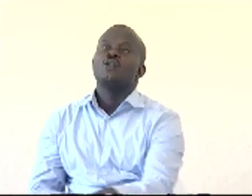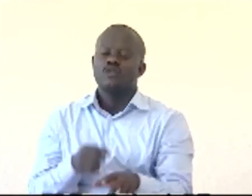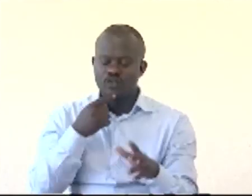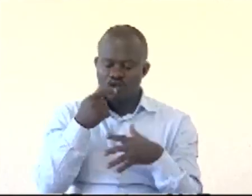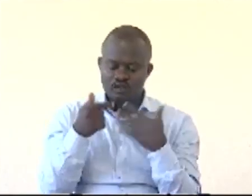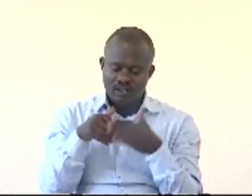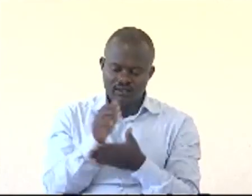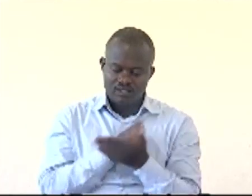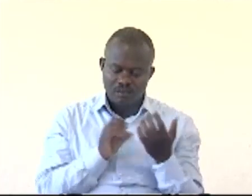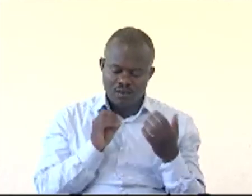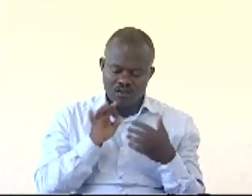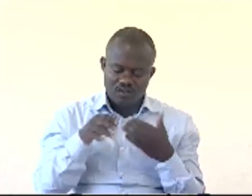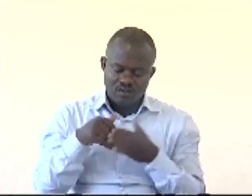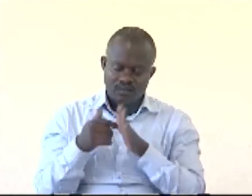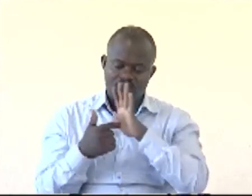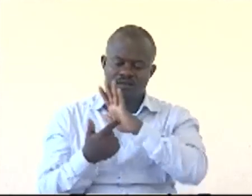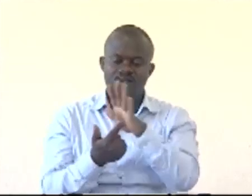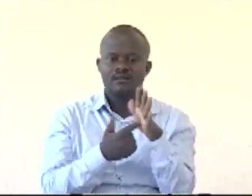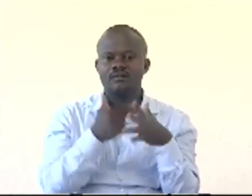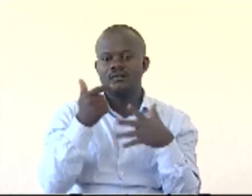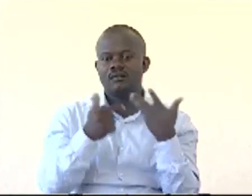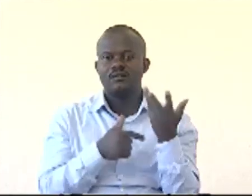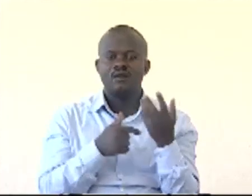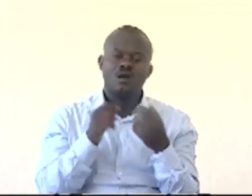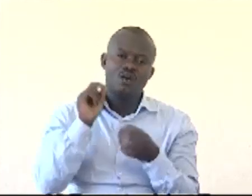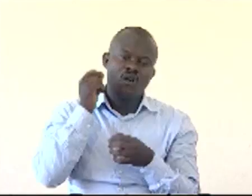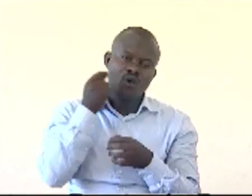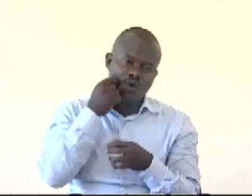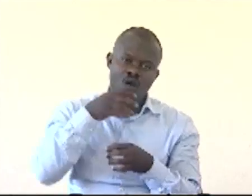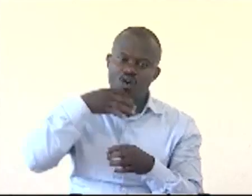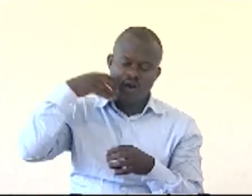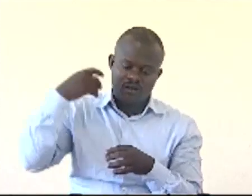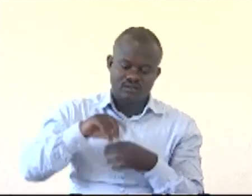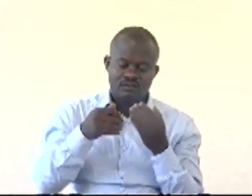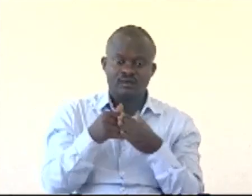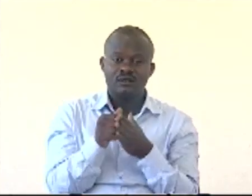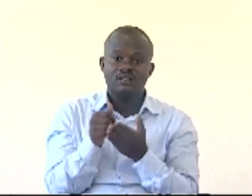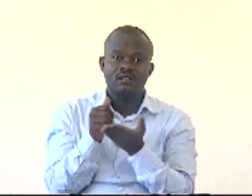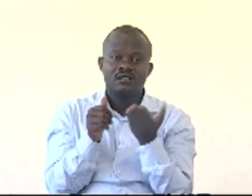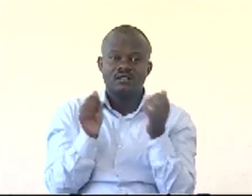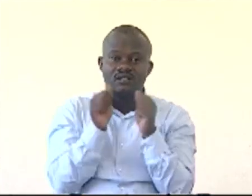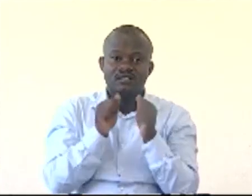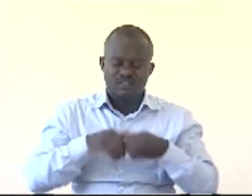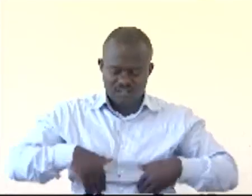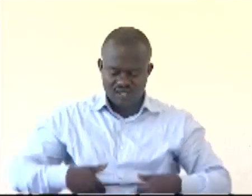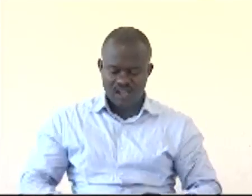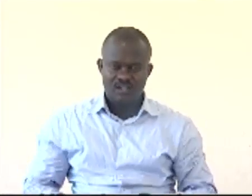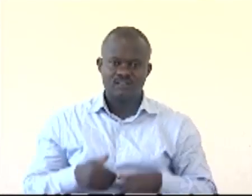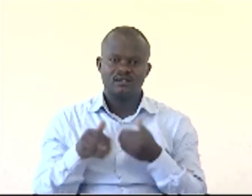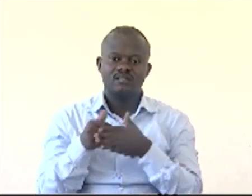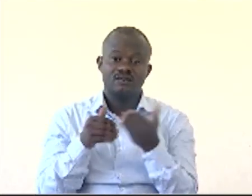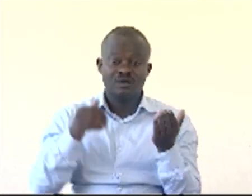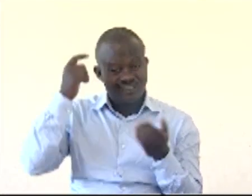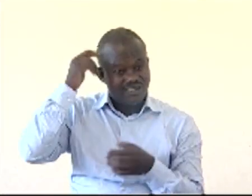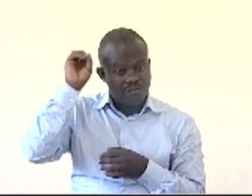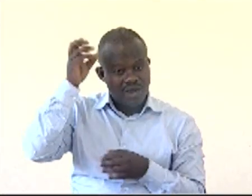some of the signs and symptoms: fever, dry cough, tiredness,